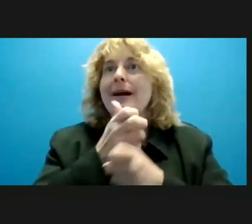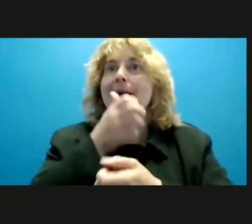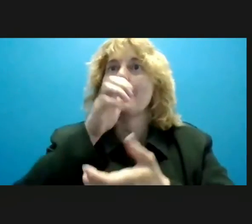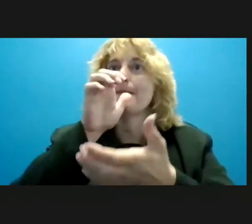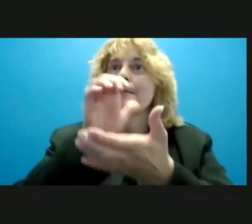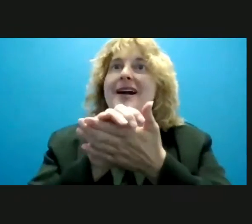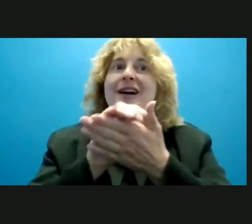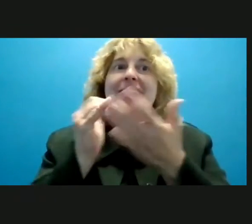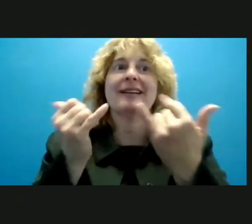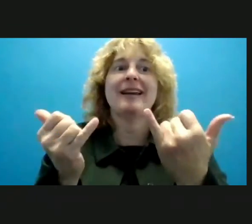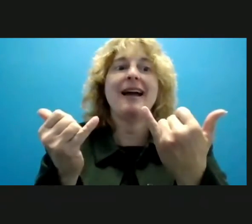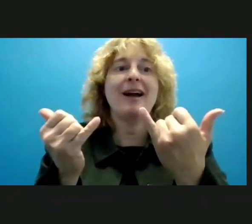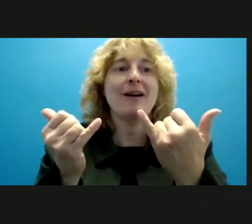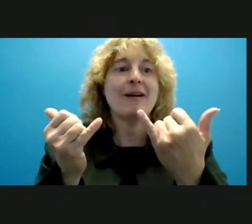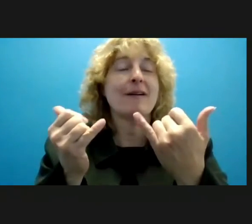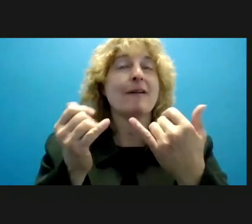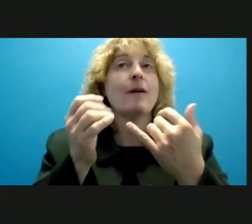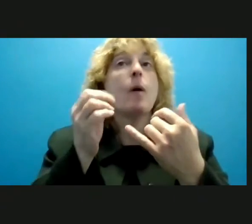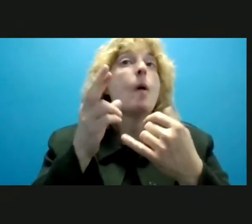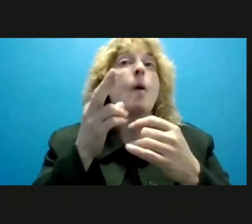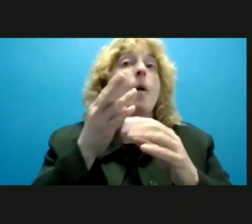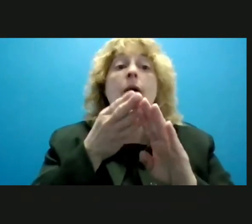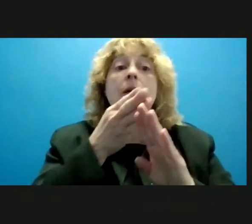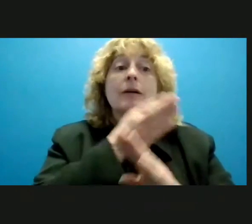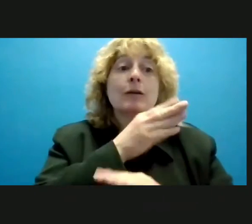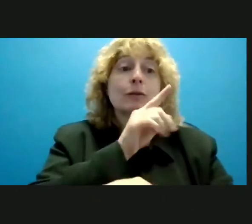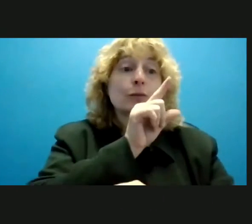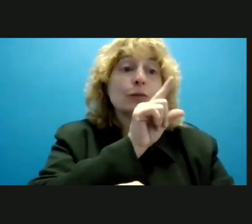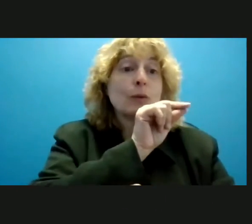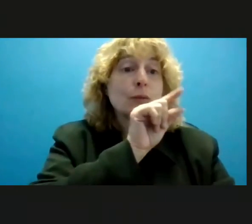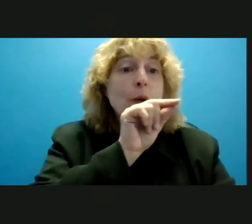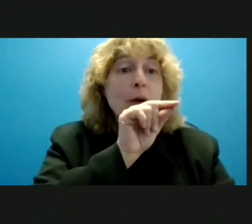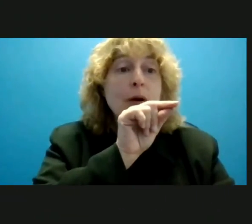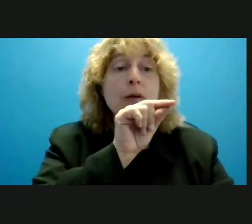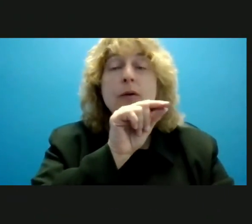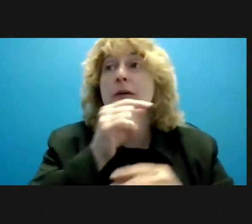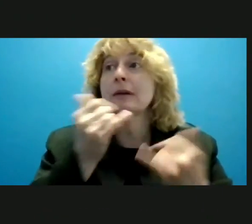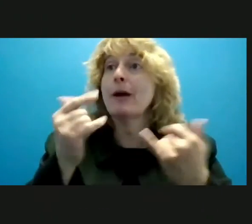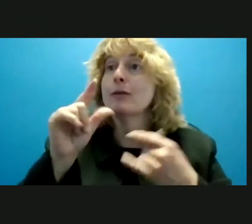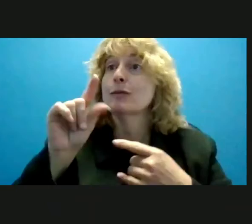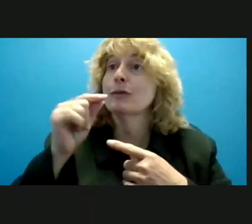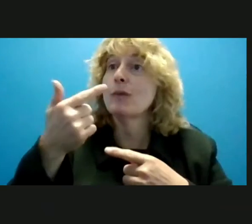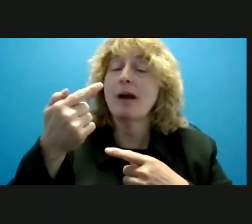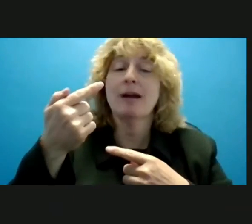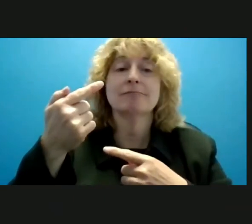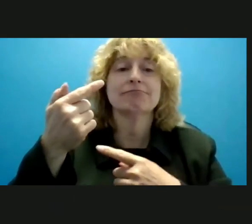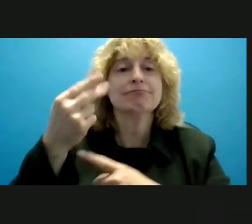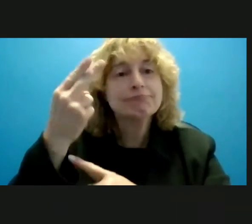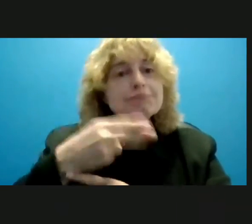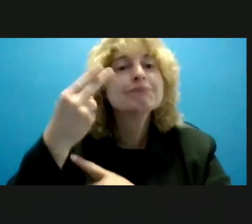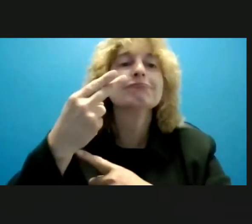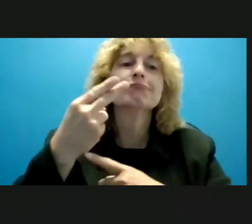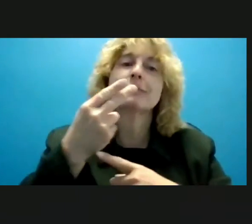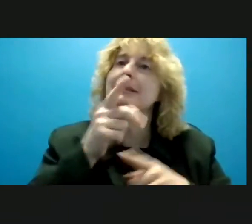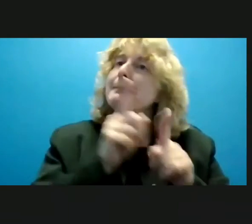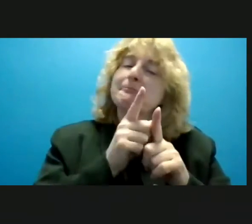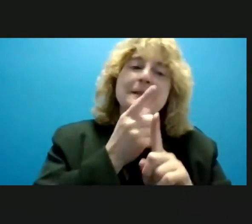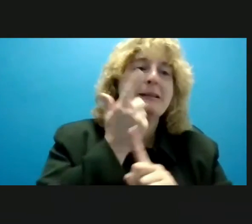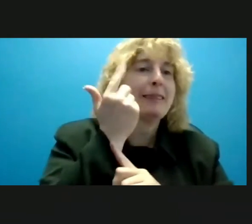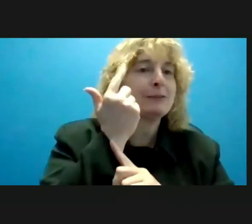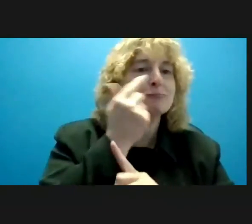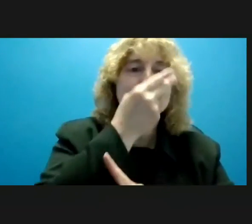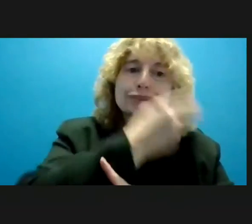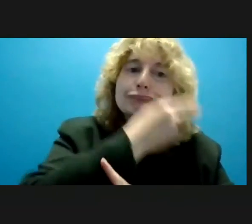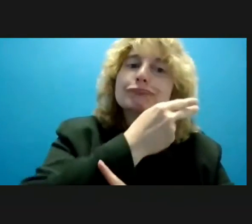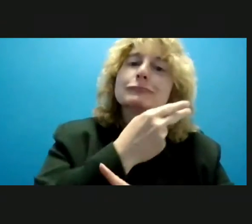in 2020 or now in 2021, it will be historic. Because you'll be able to say hopefully